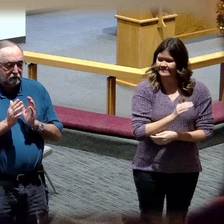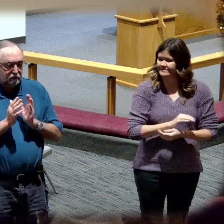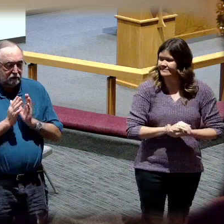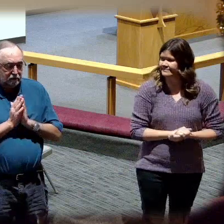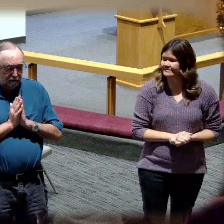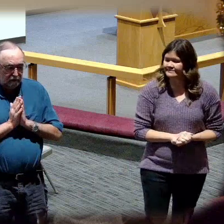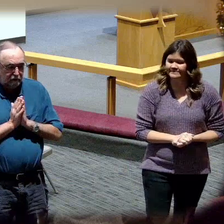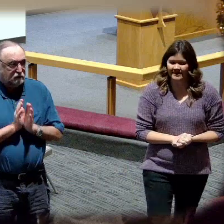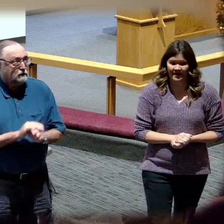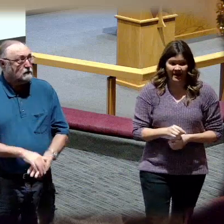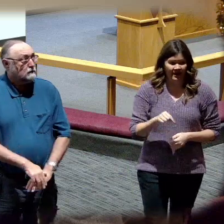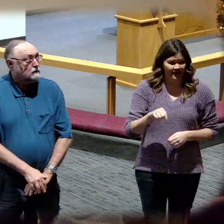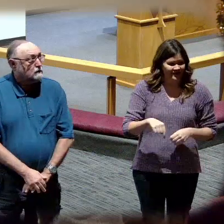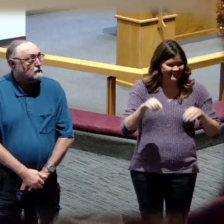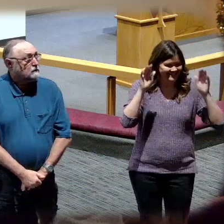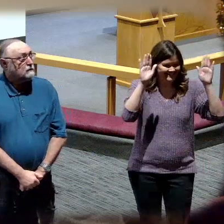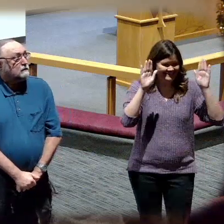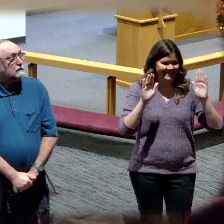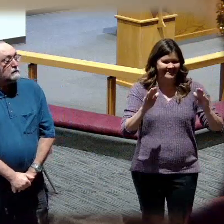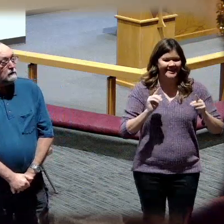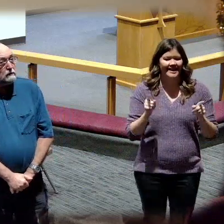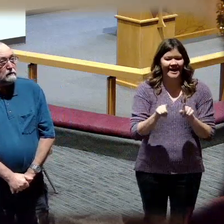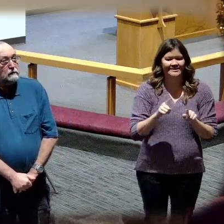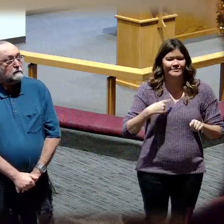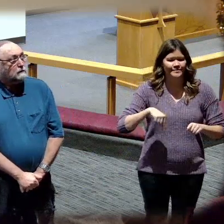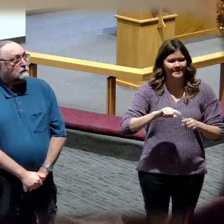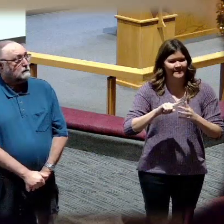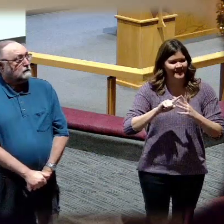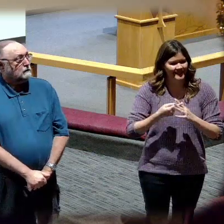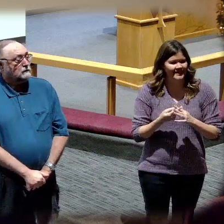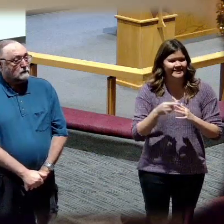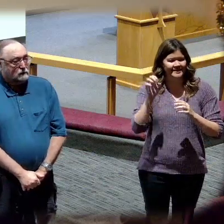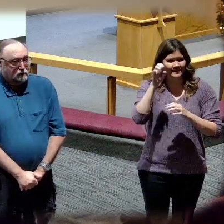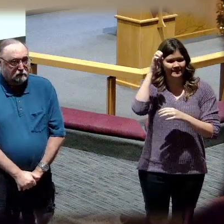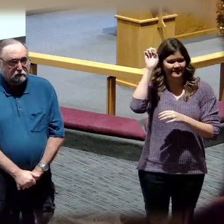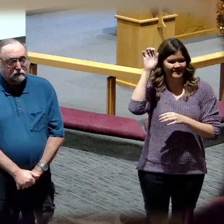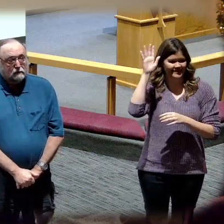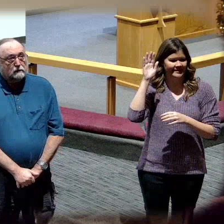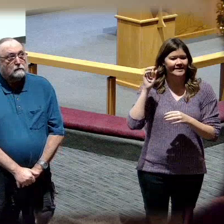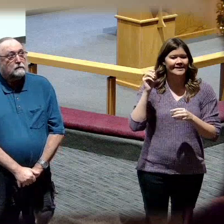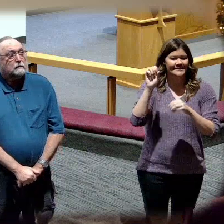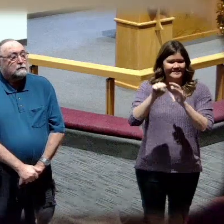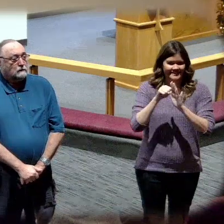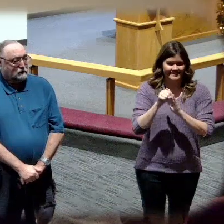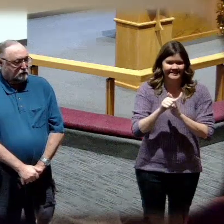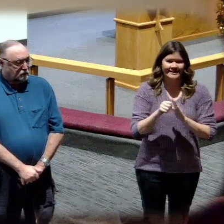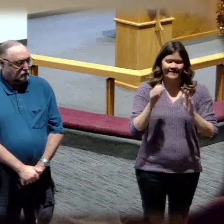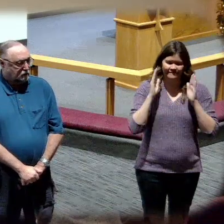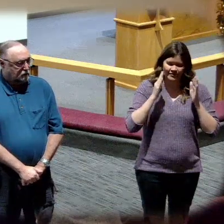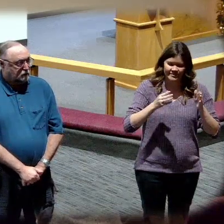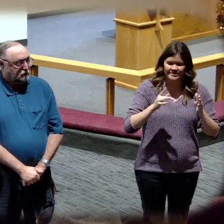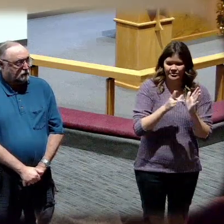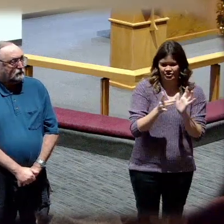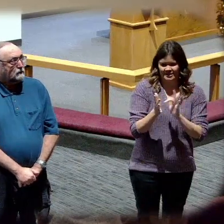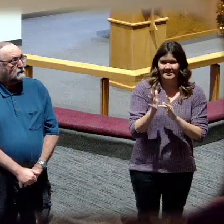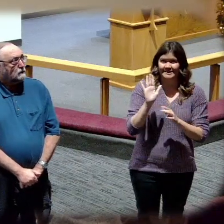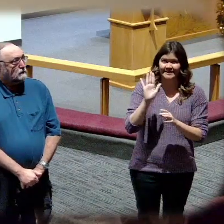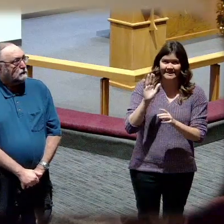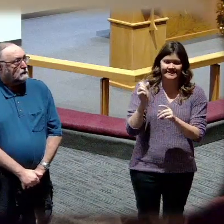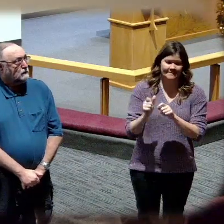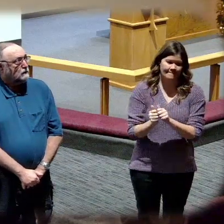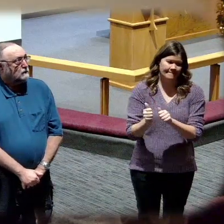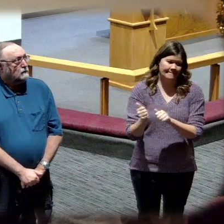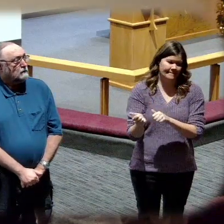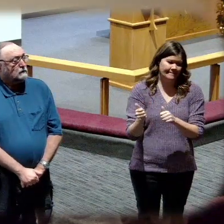Amen. On this Sunday, as we begin the season of Epiphany and focus on the baptism of Jesus,